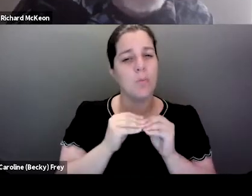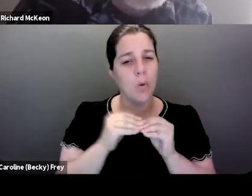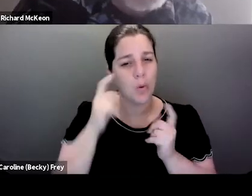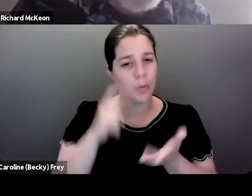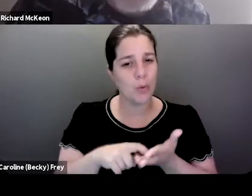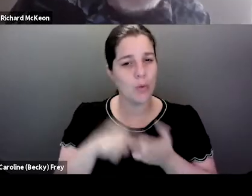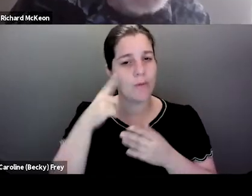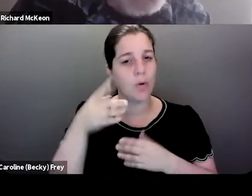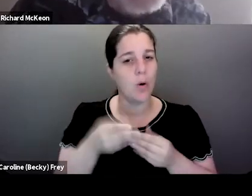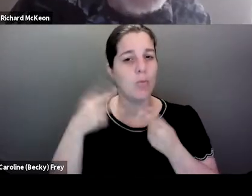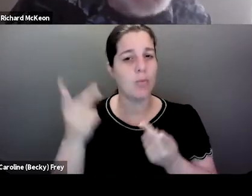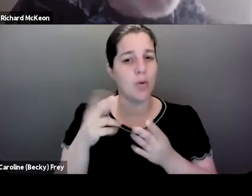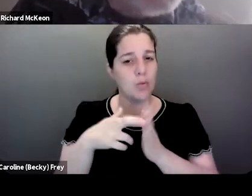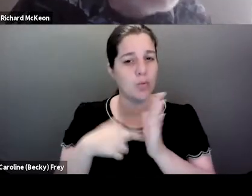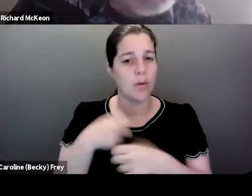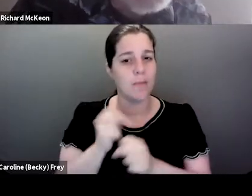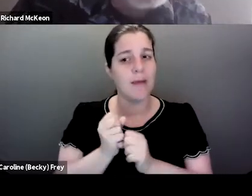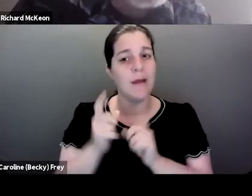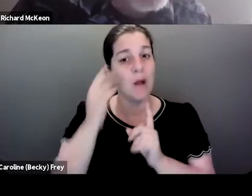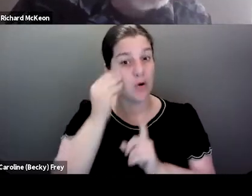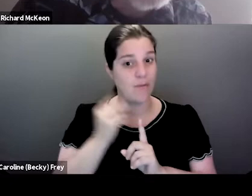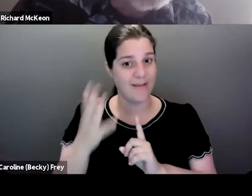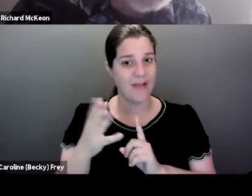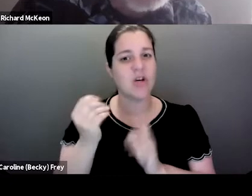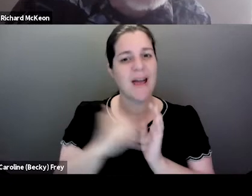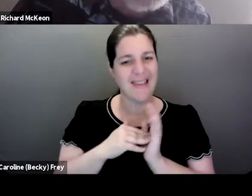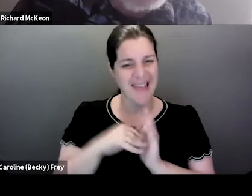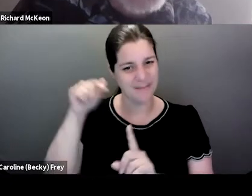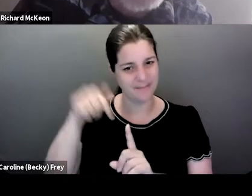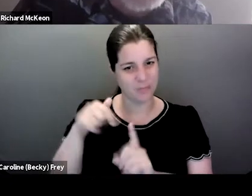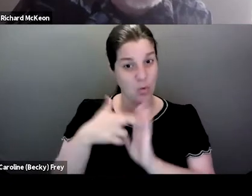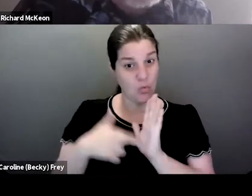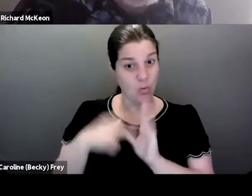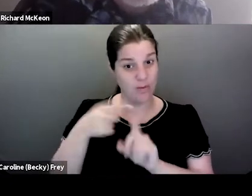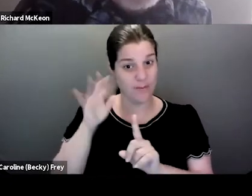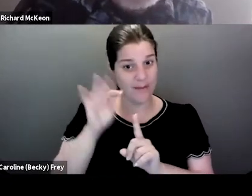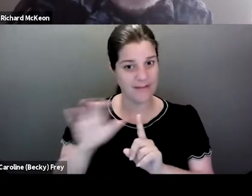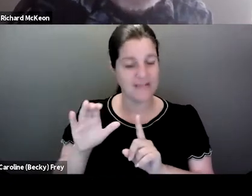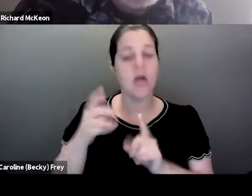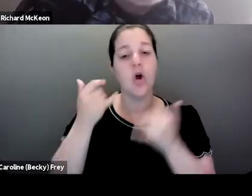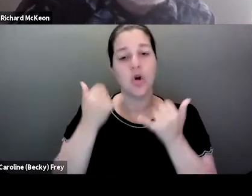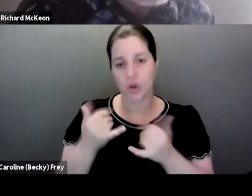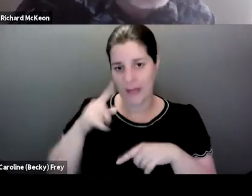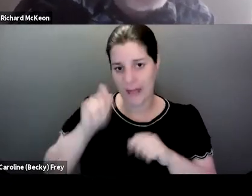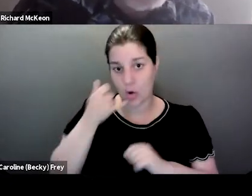988. So right now, if I use my Verizon cell phone, I can call 988, I can't text to